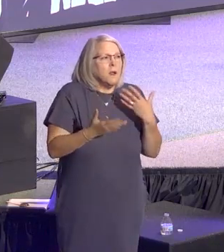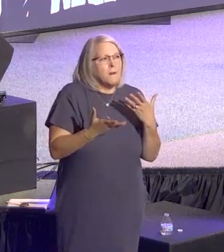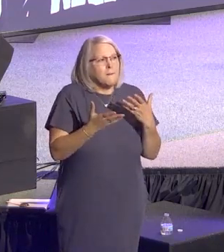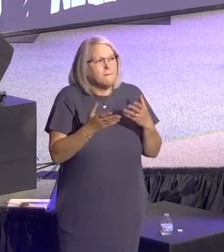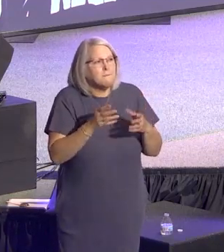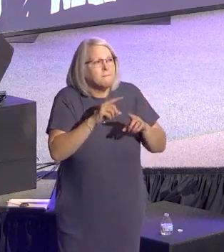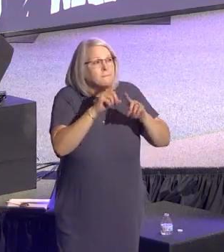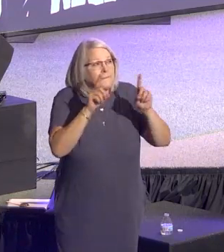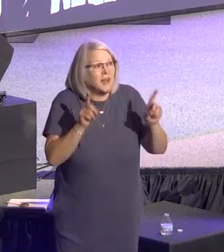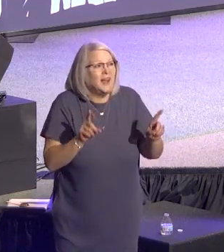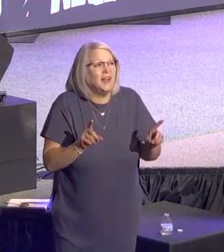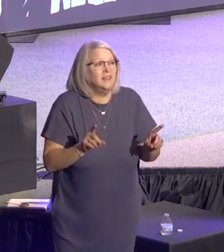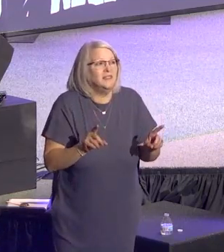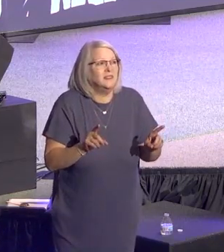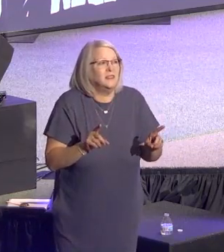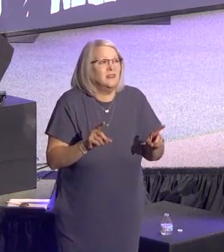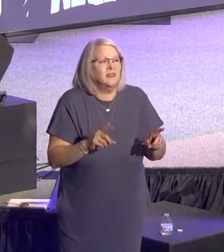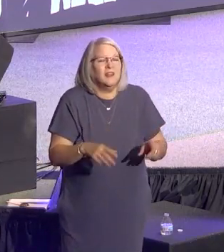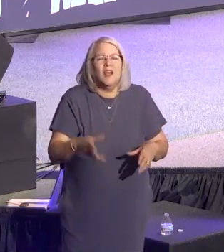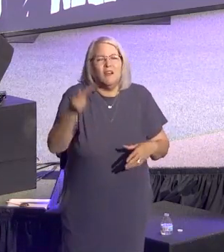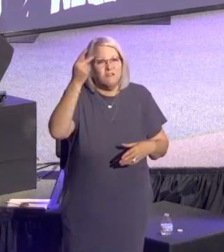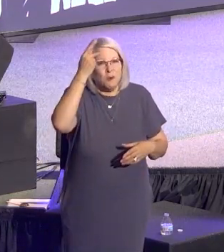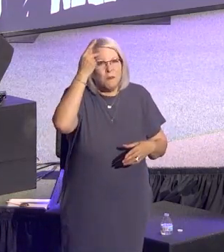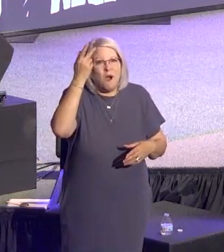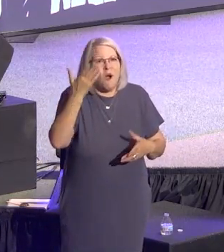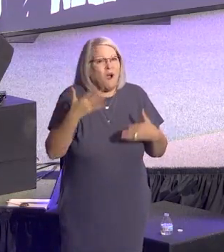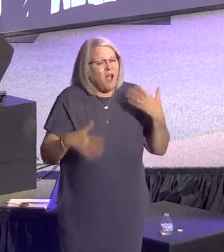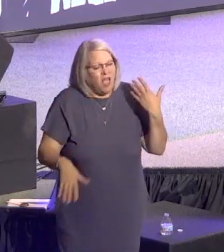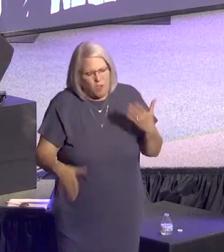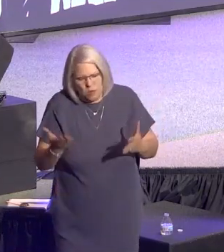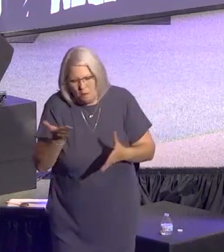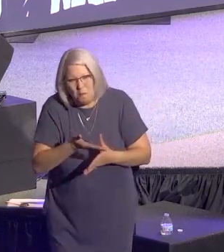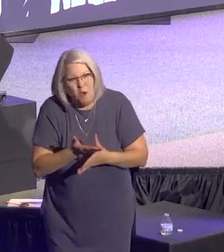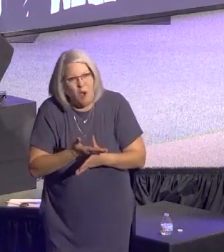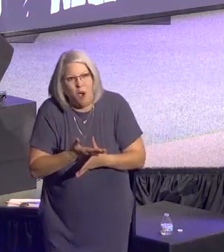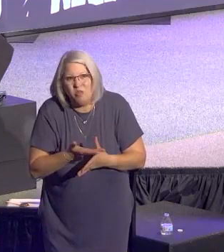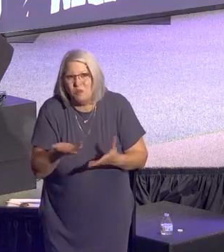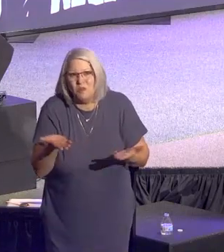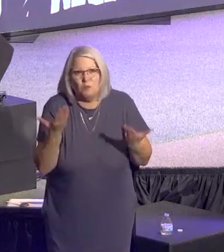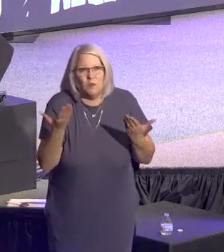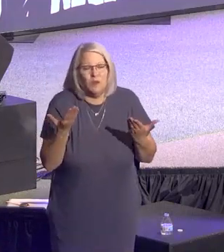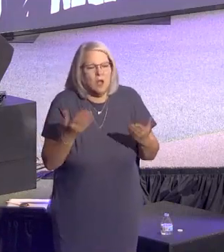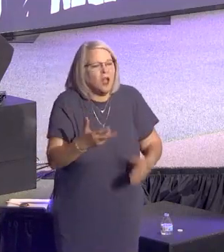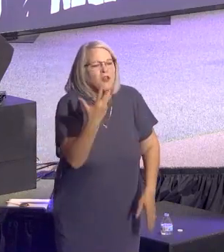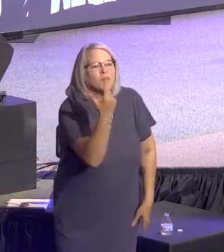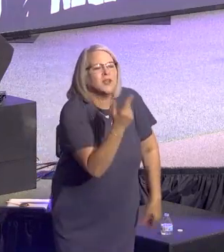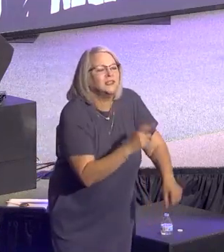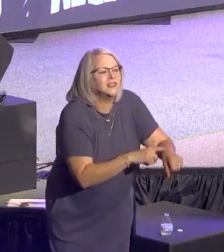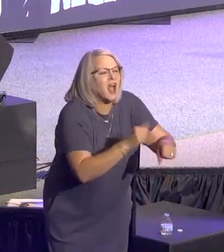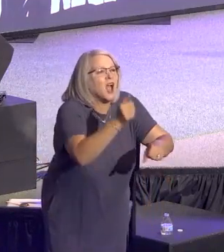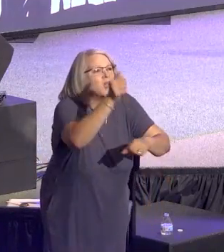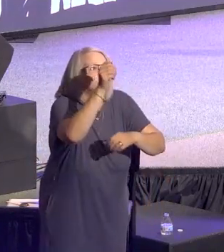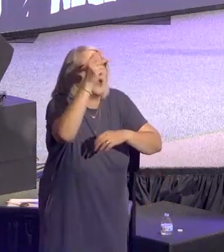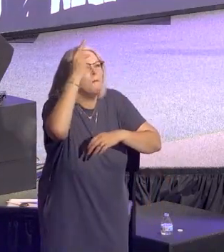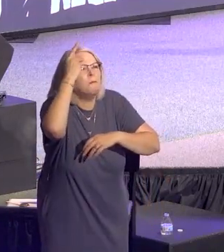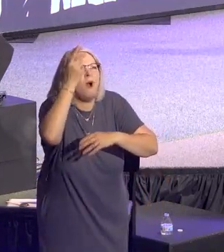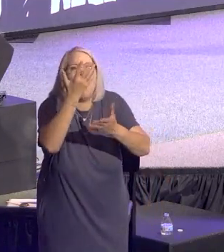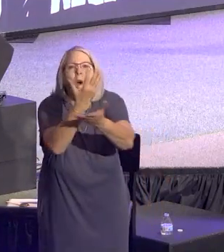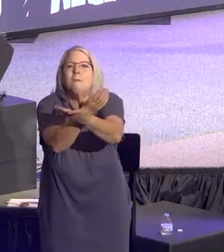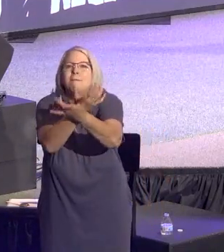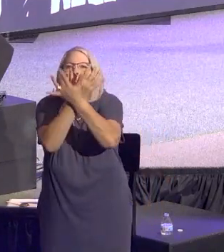have been some kind of physical ailment. But here's what we do know. Paul says, three different times, I begged the